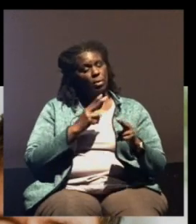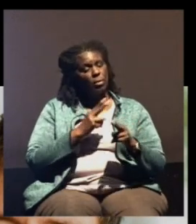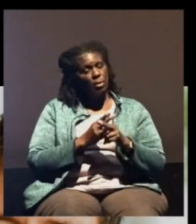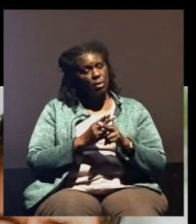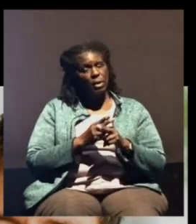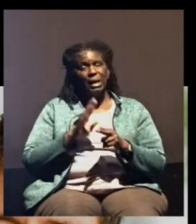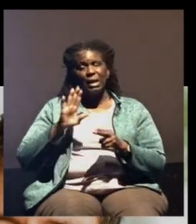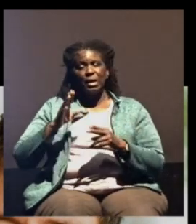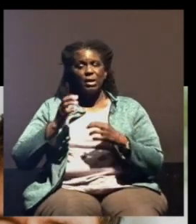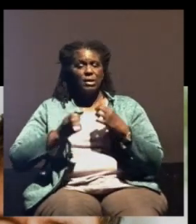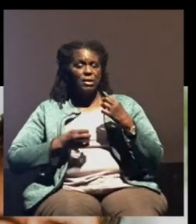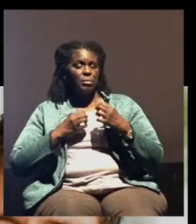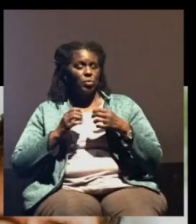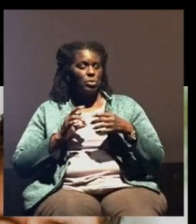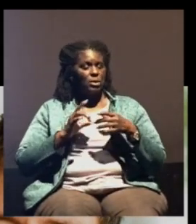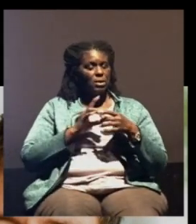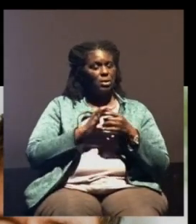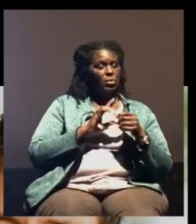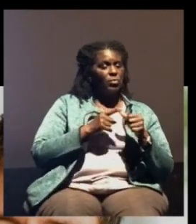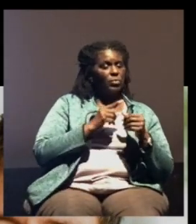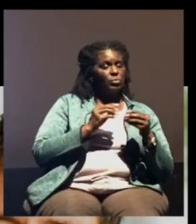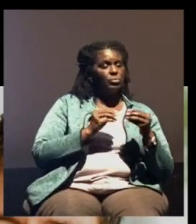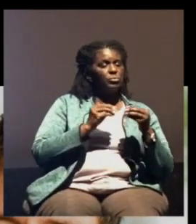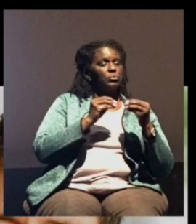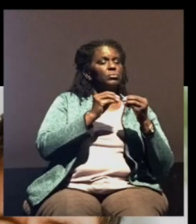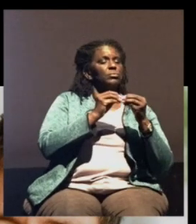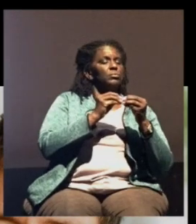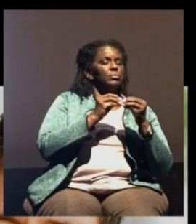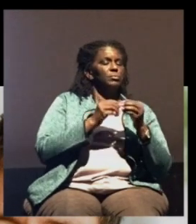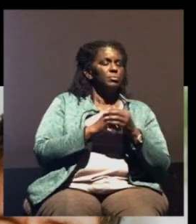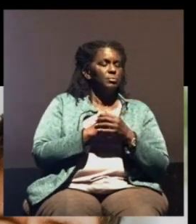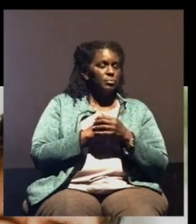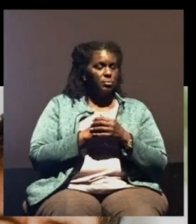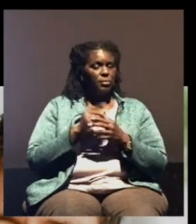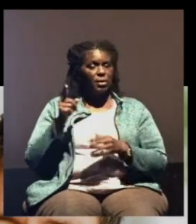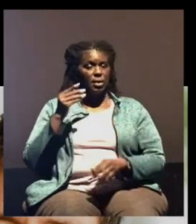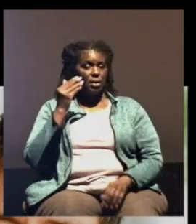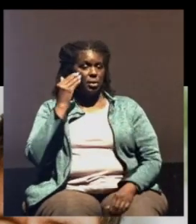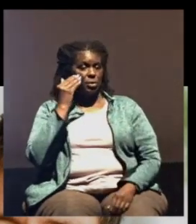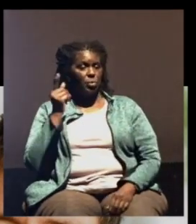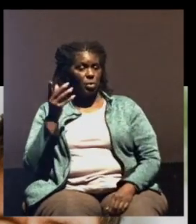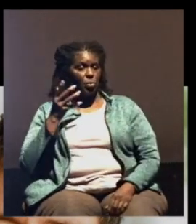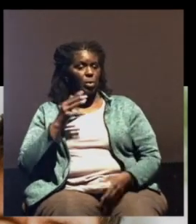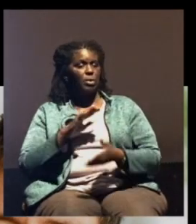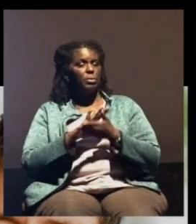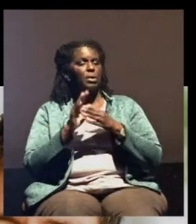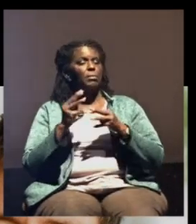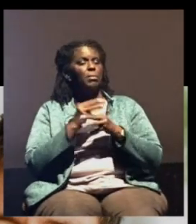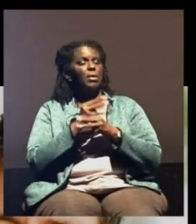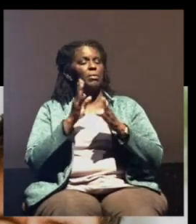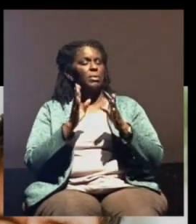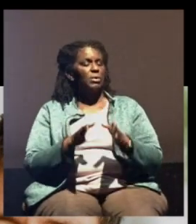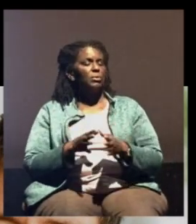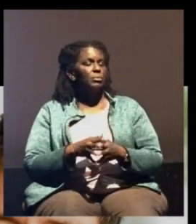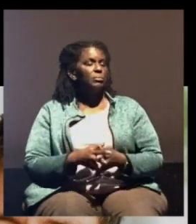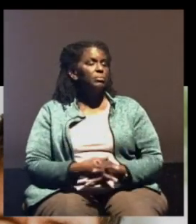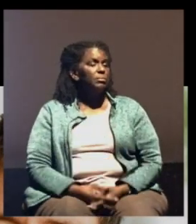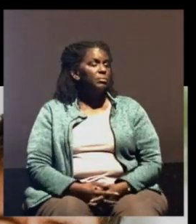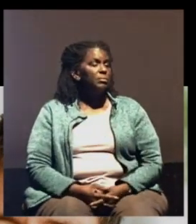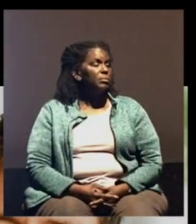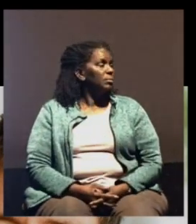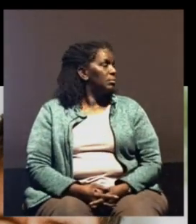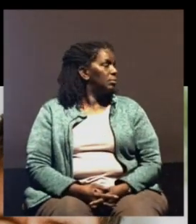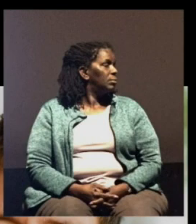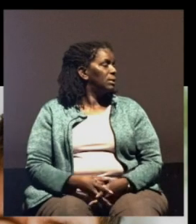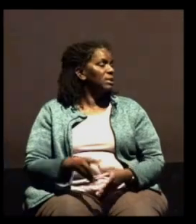emotion to the first kiss. "It's really special." And he then knew that he would want to be a mathematician. And it's